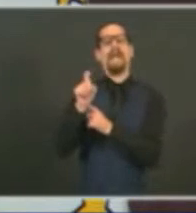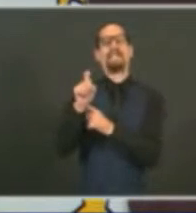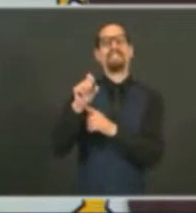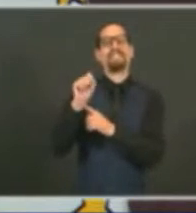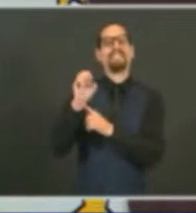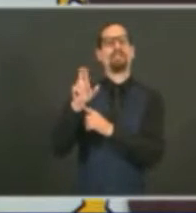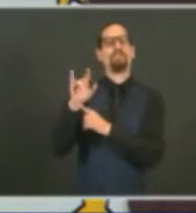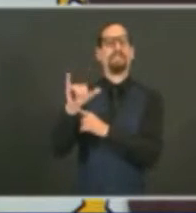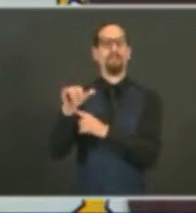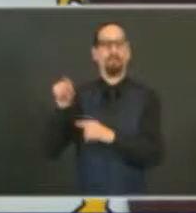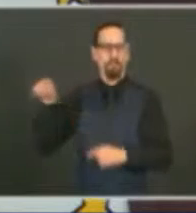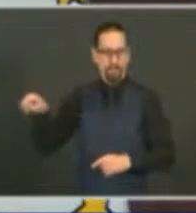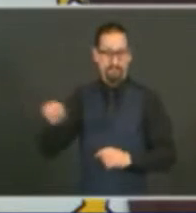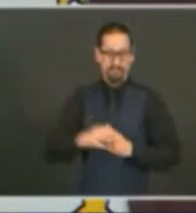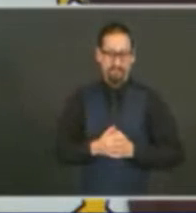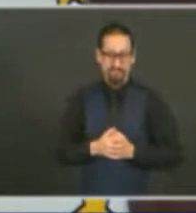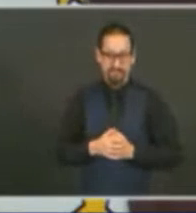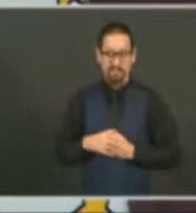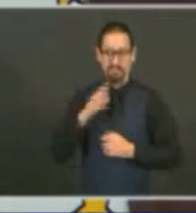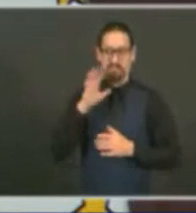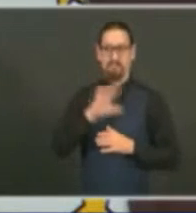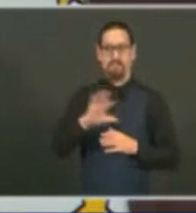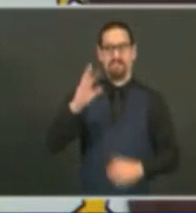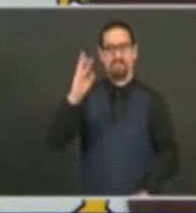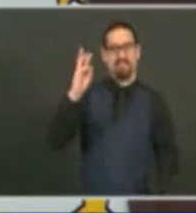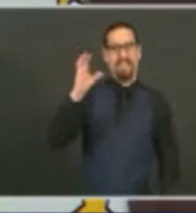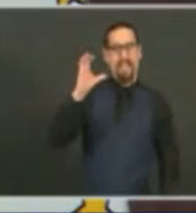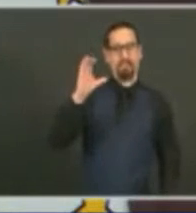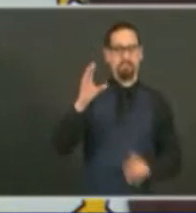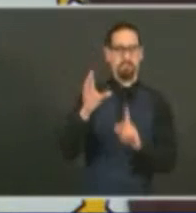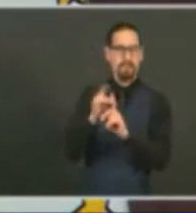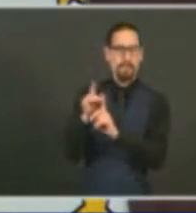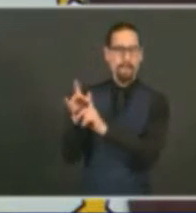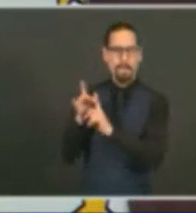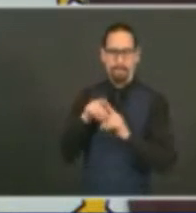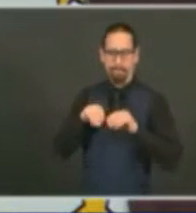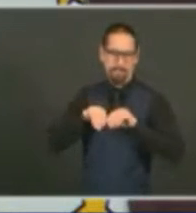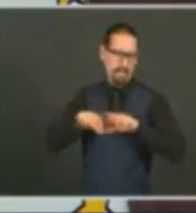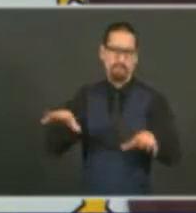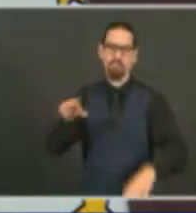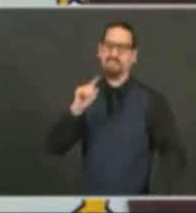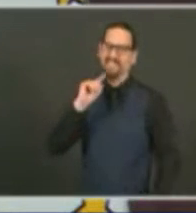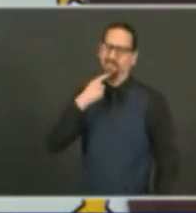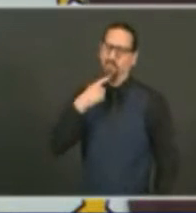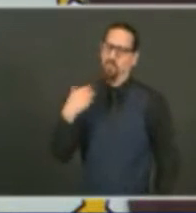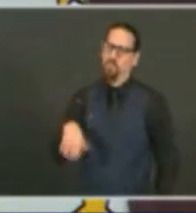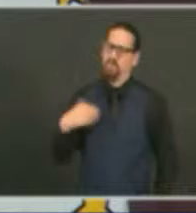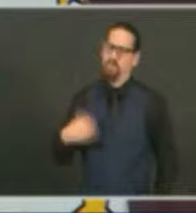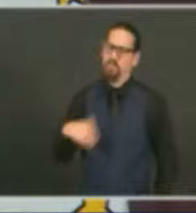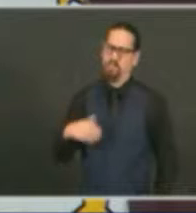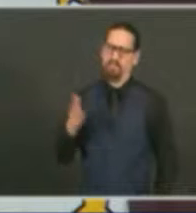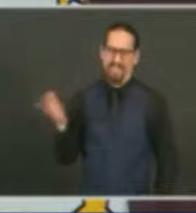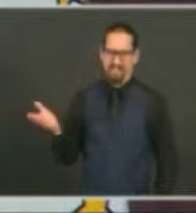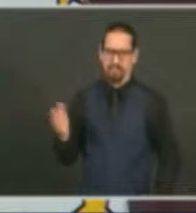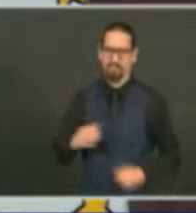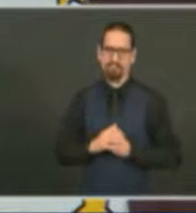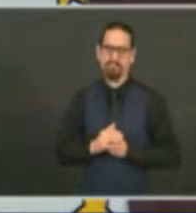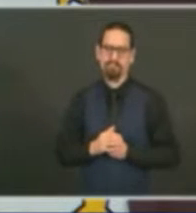We have 600 cases, and it's a serious situation. I will